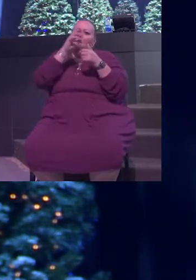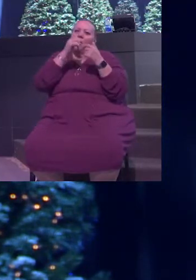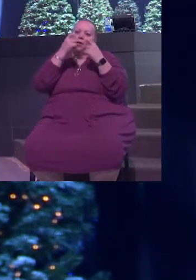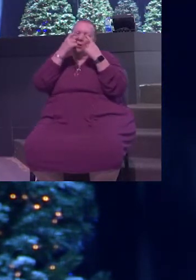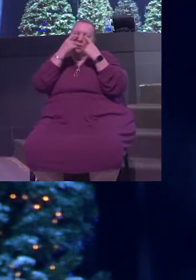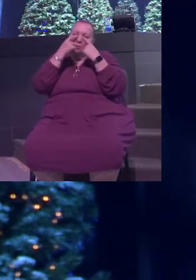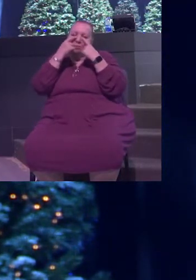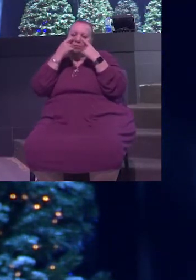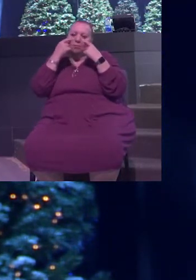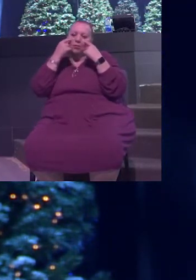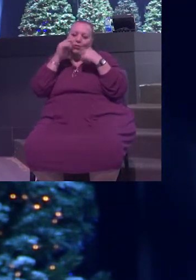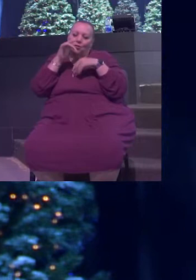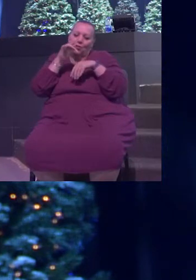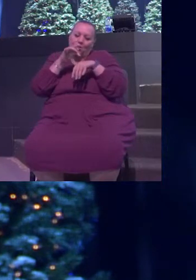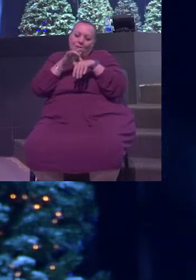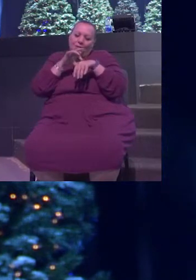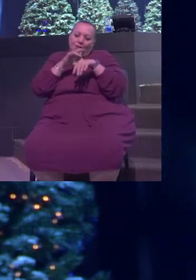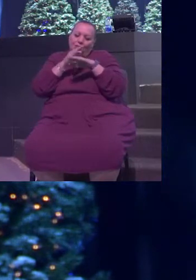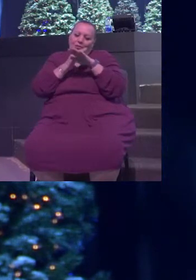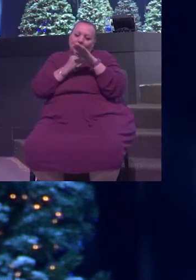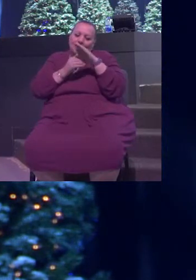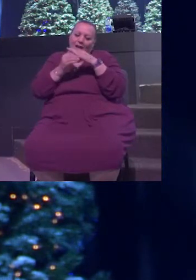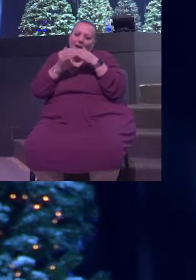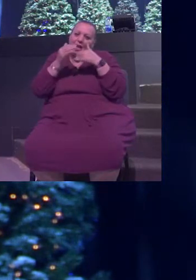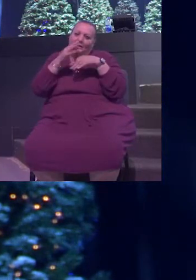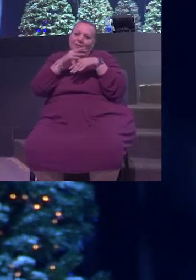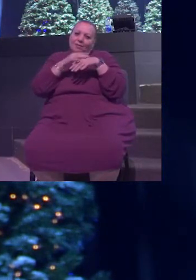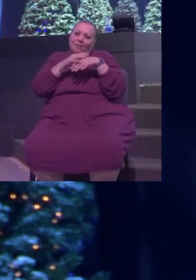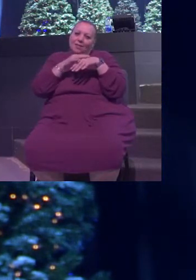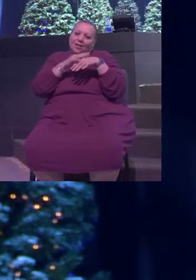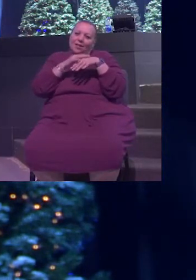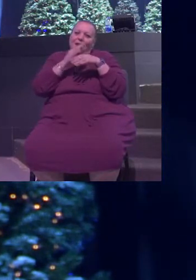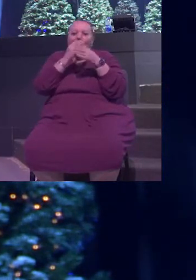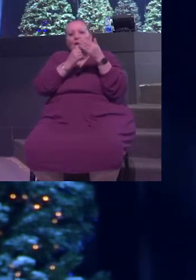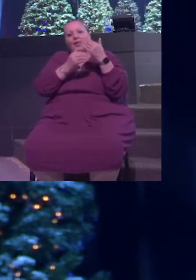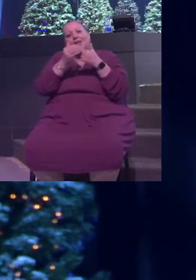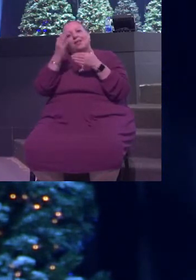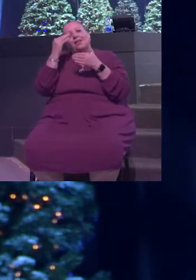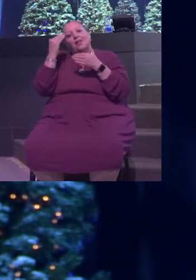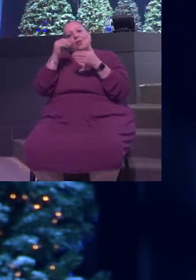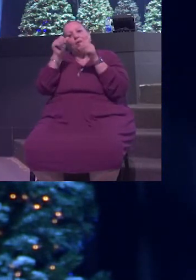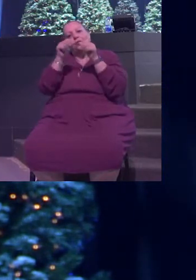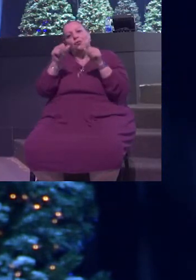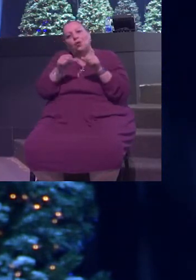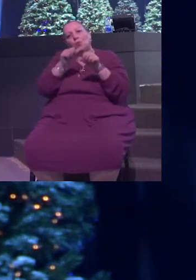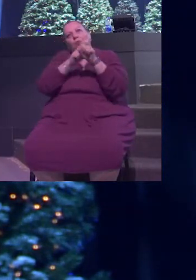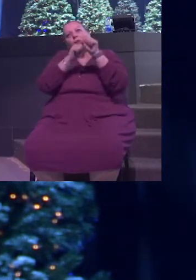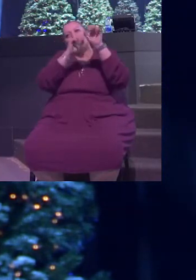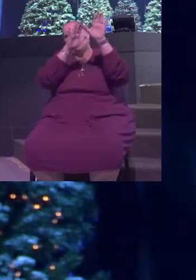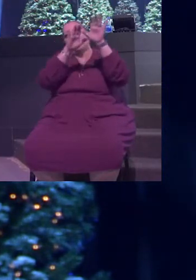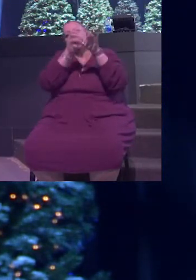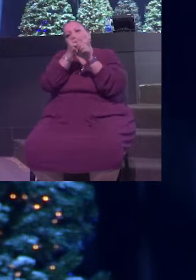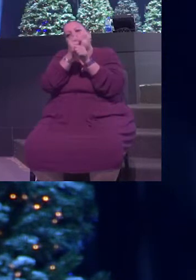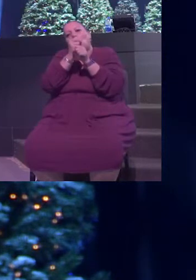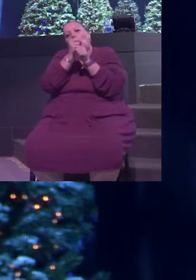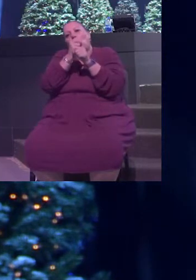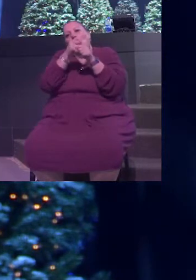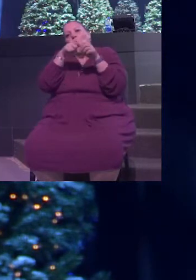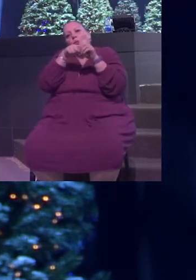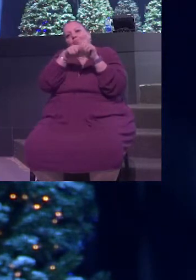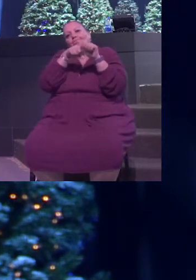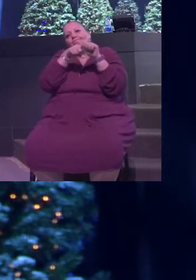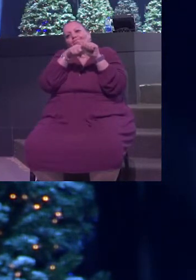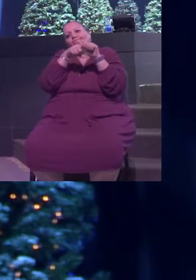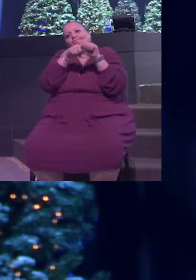as she touches his tiny hand, and hands that once sculpted mountain ranges cling to her finger.